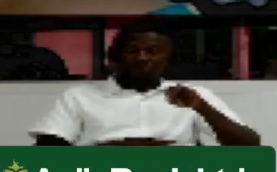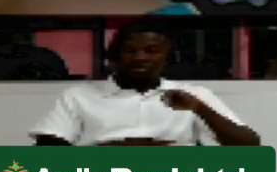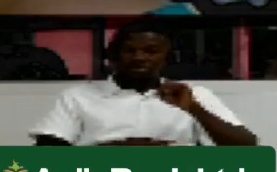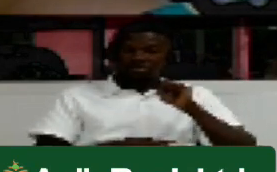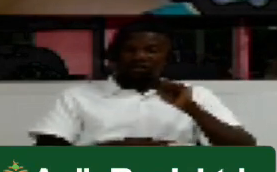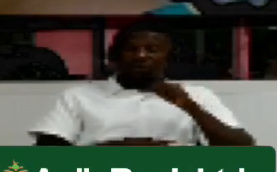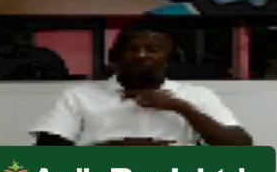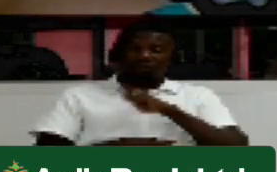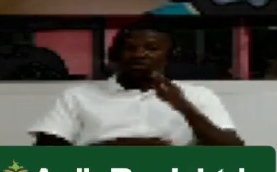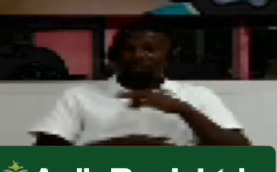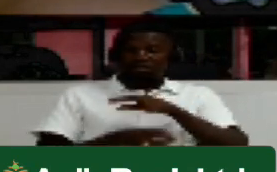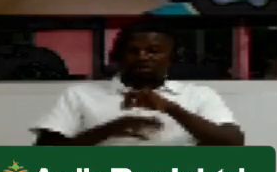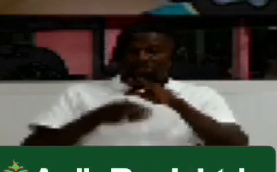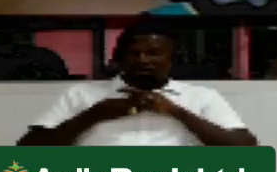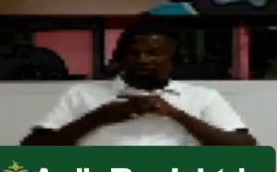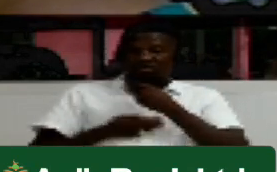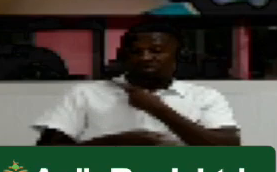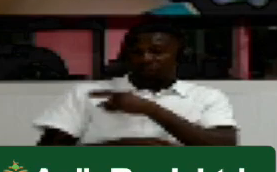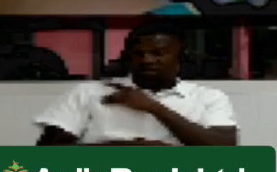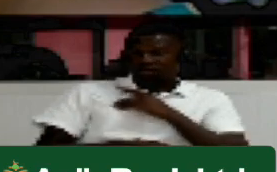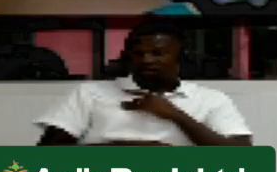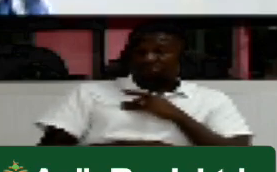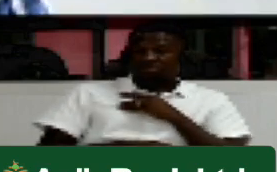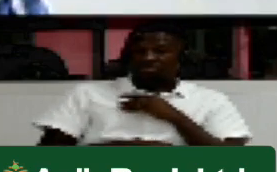the medical board here in the Gambia?